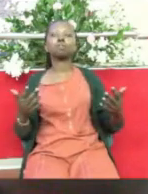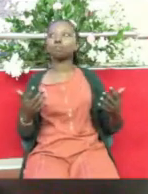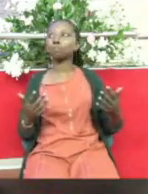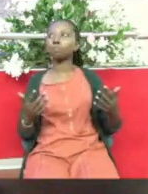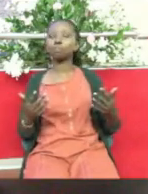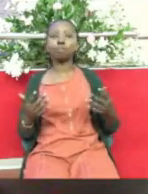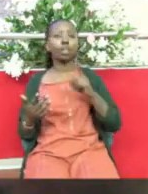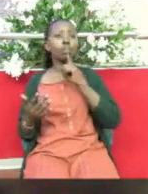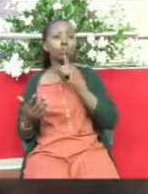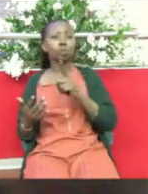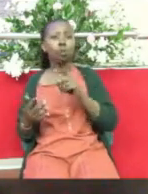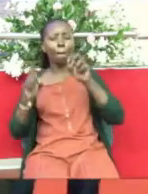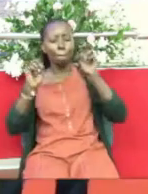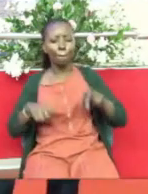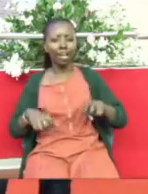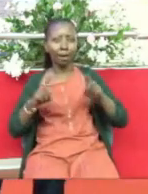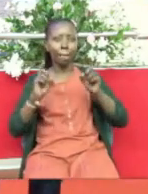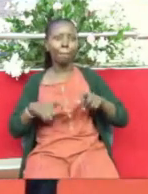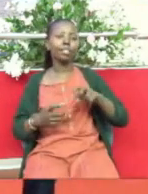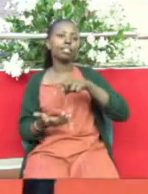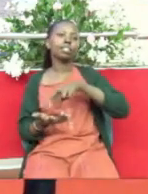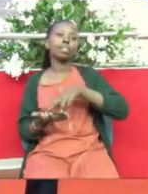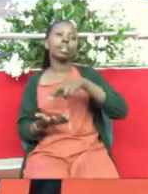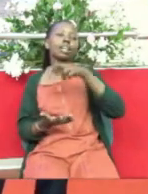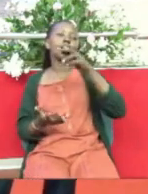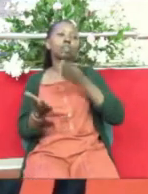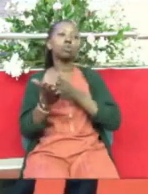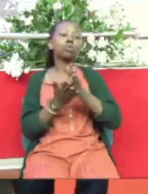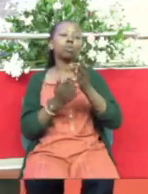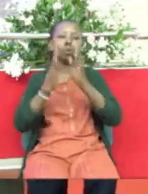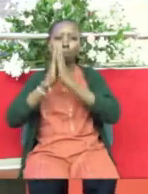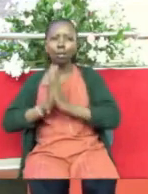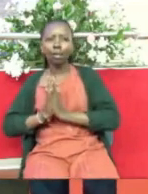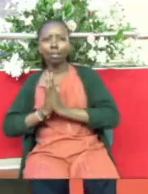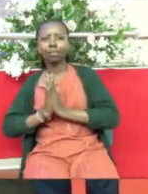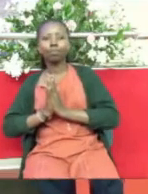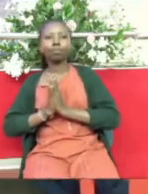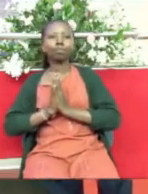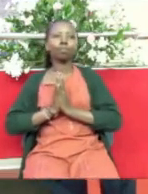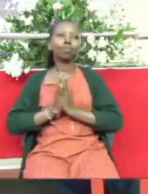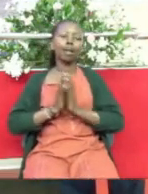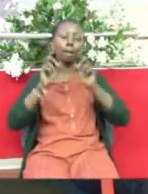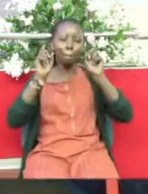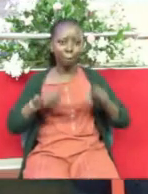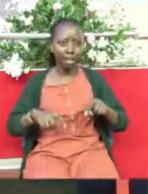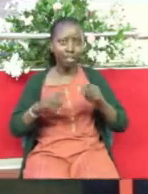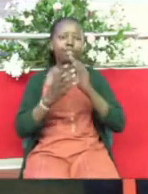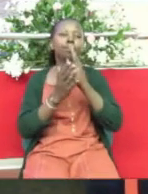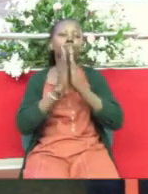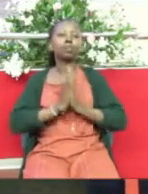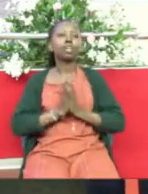And so we must rise up in our prayer. Na hivyo basi lazima tuinuke katika maombi. Corporately we must pray. Maombi ya